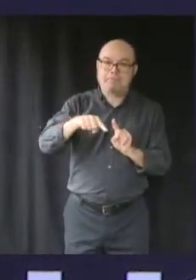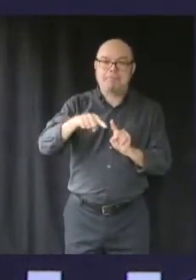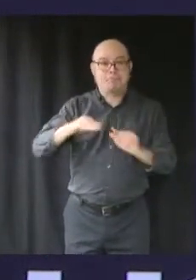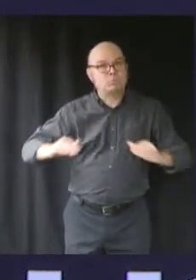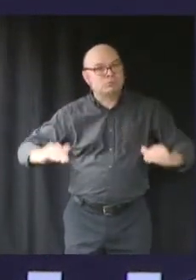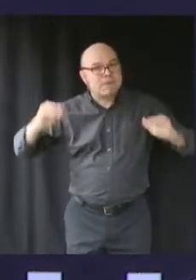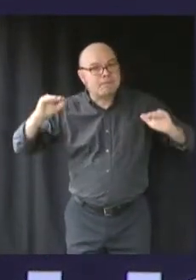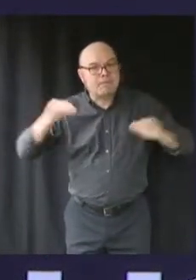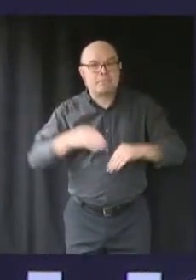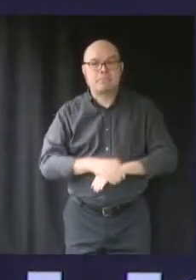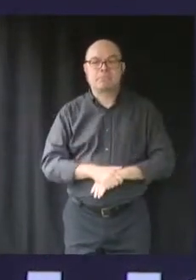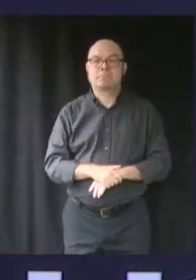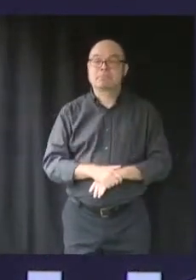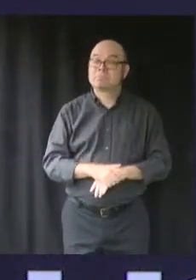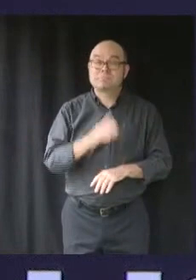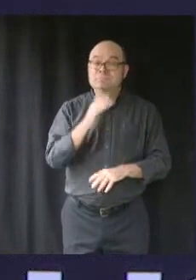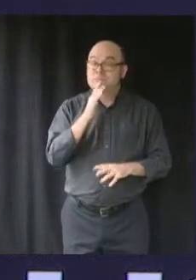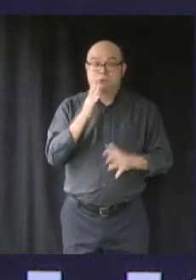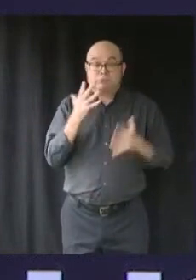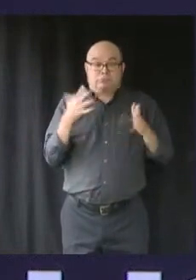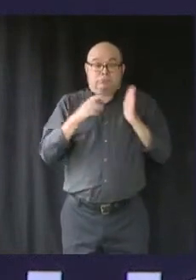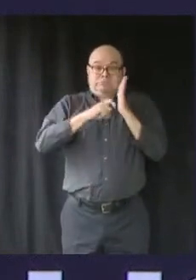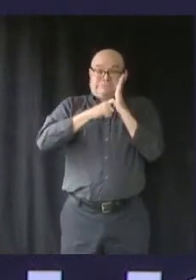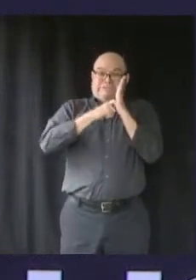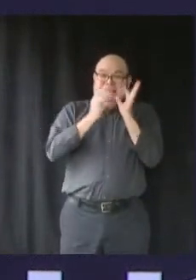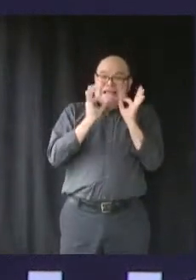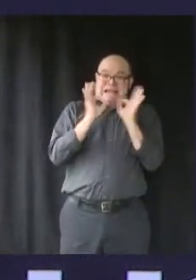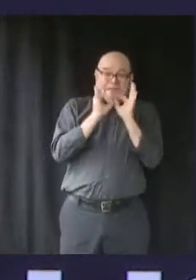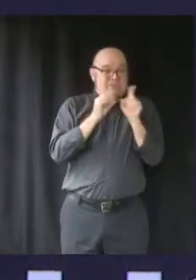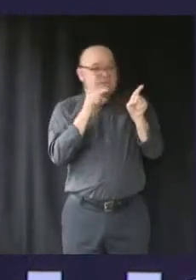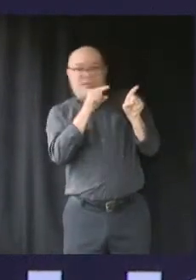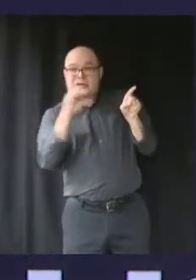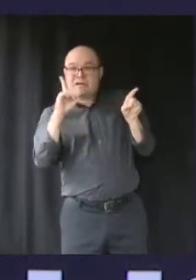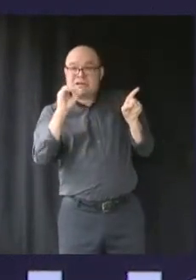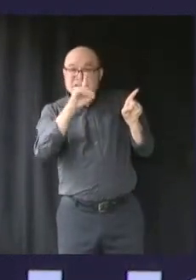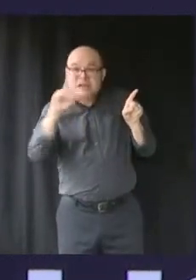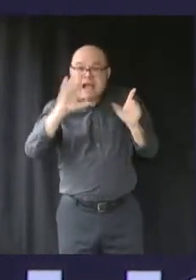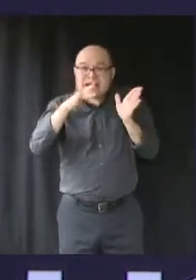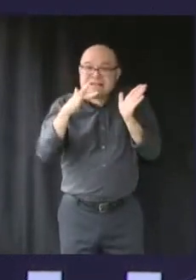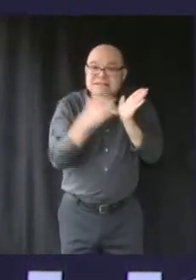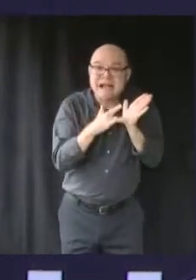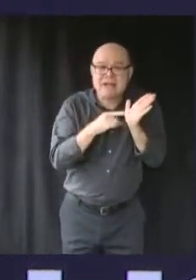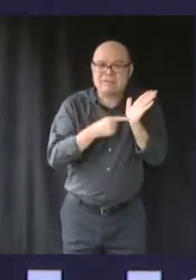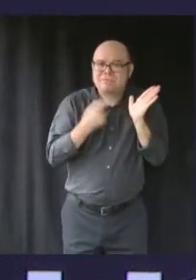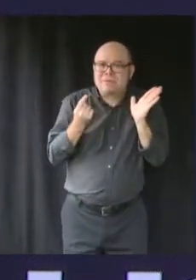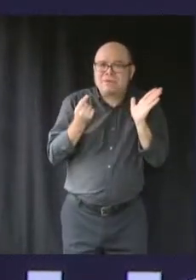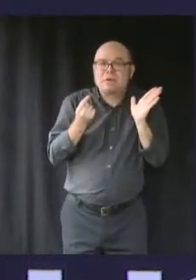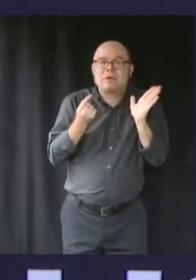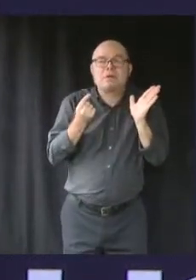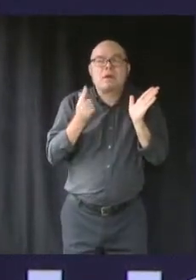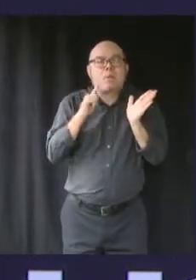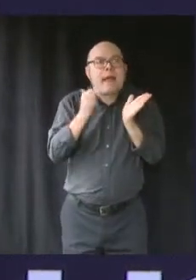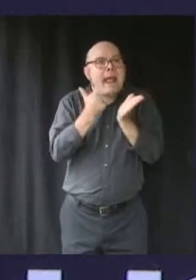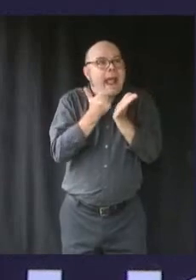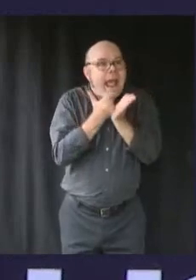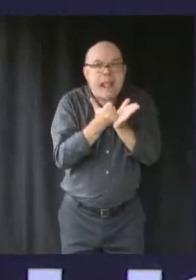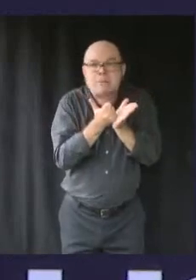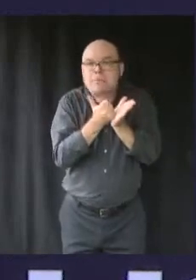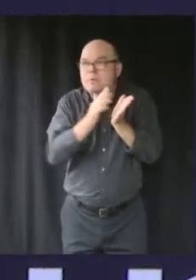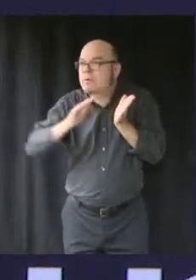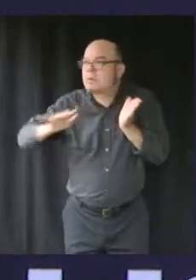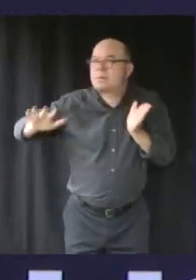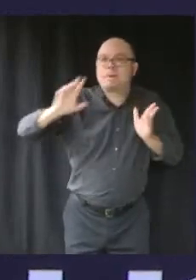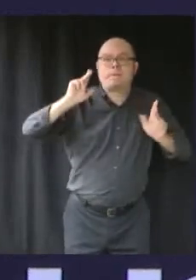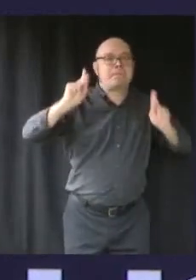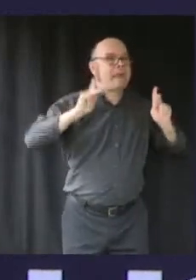Dodd Center will advance the cause of human rights in teaching